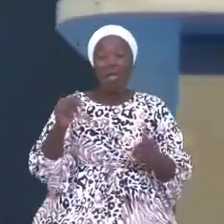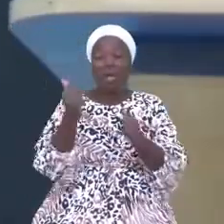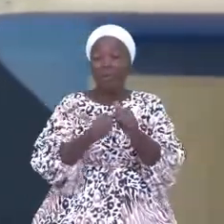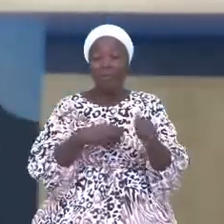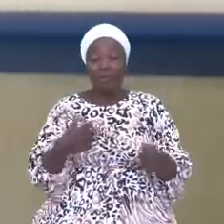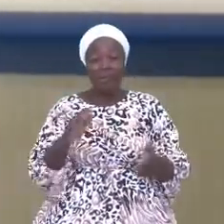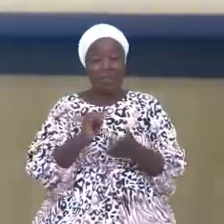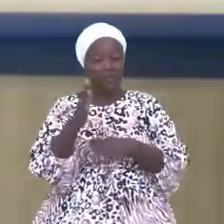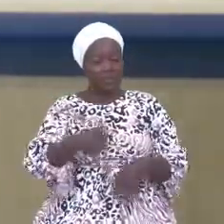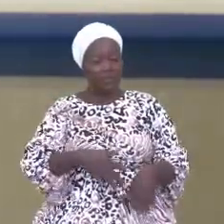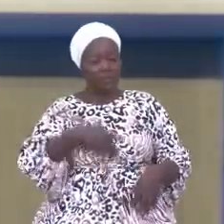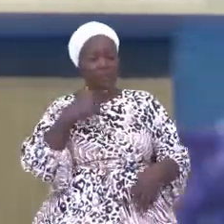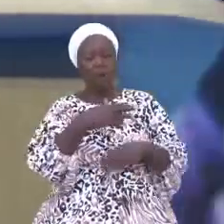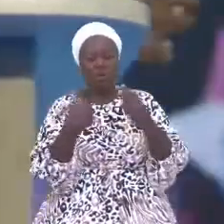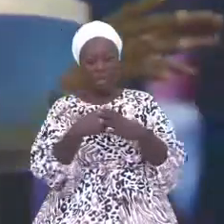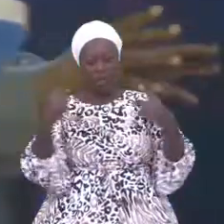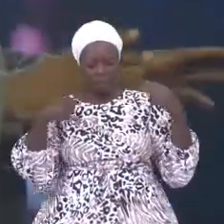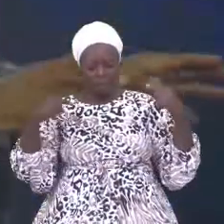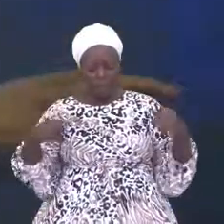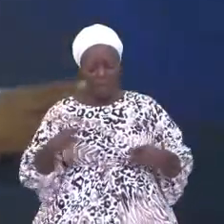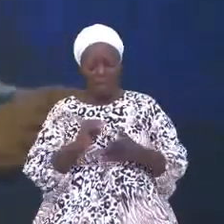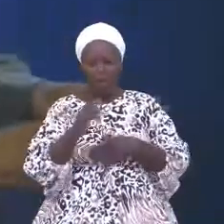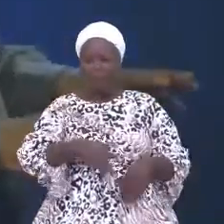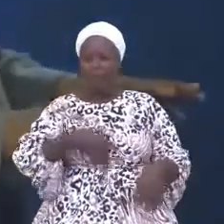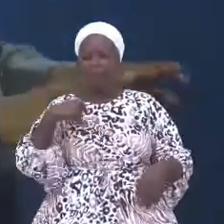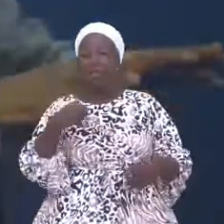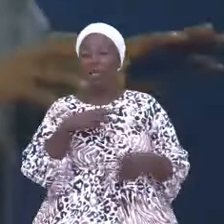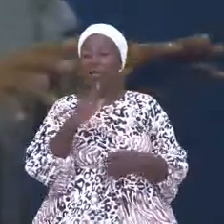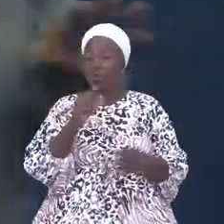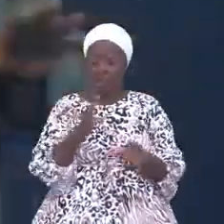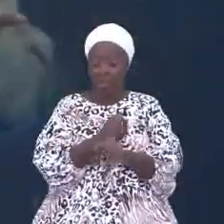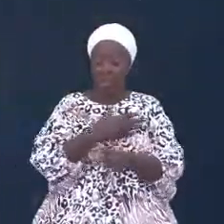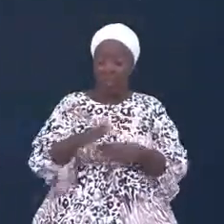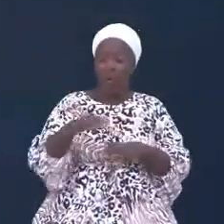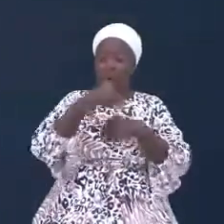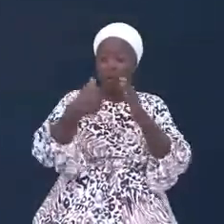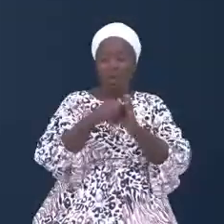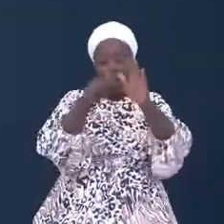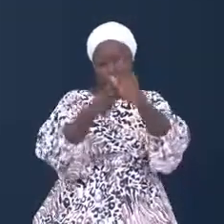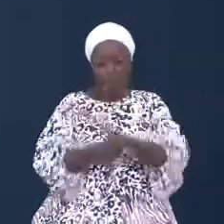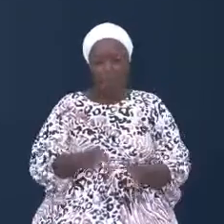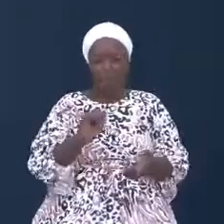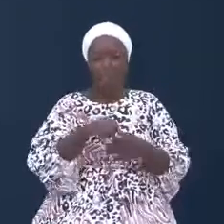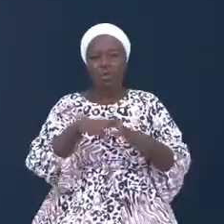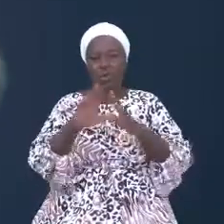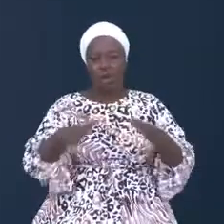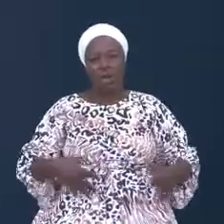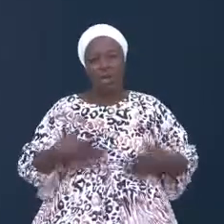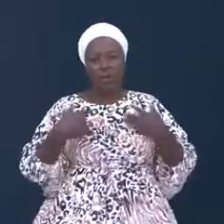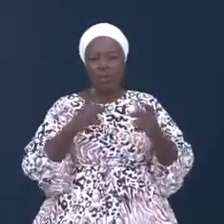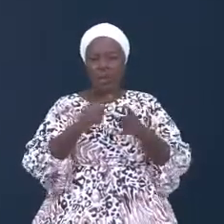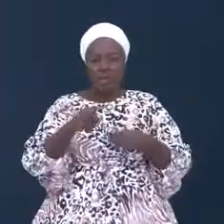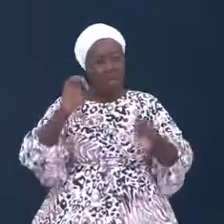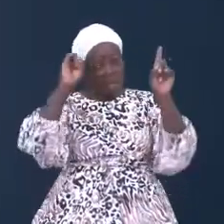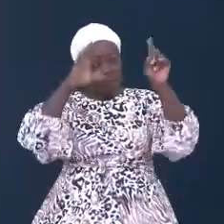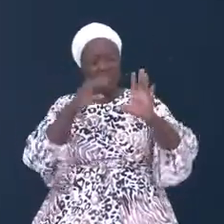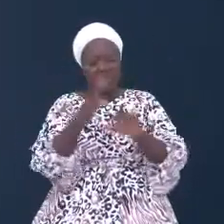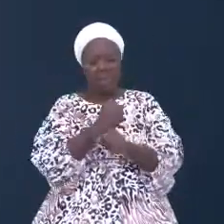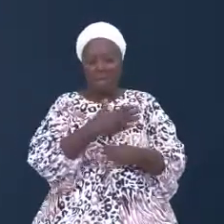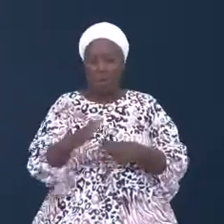you feel. It will take away every oppression in your life. It will take